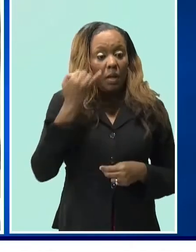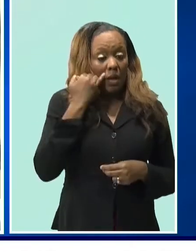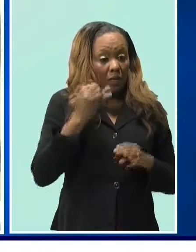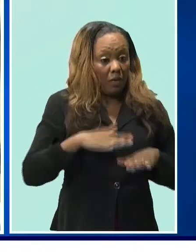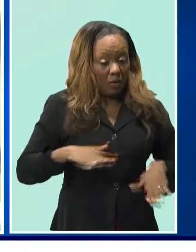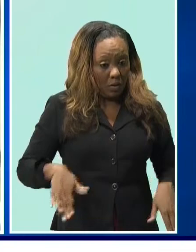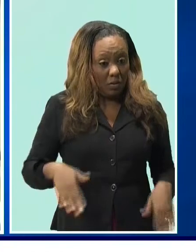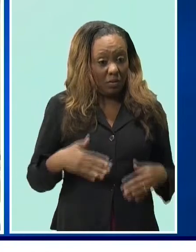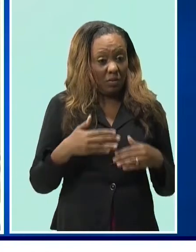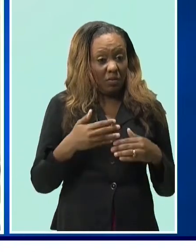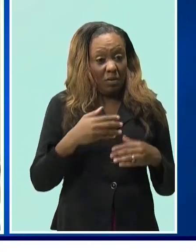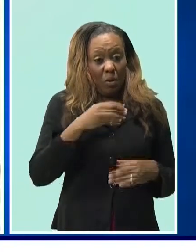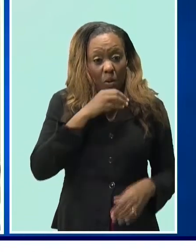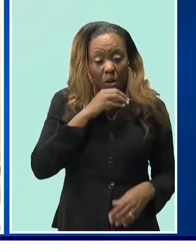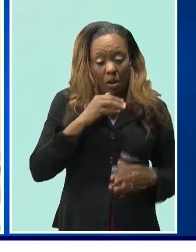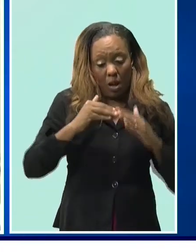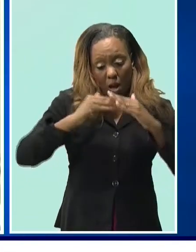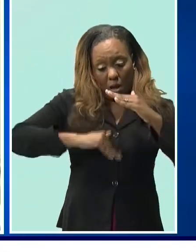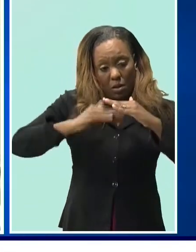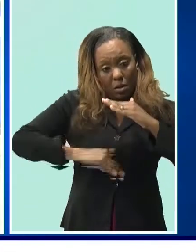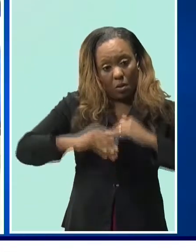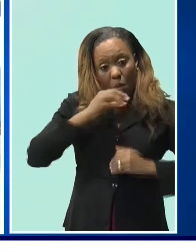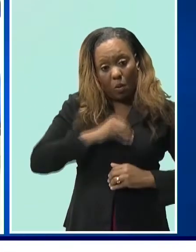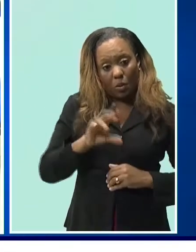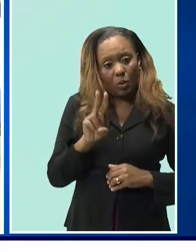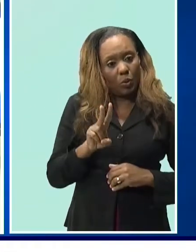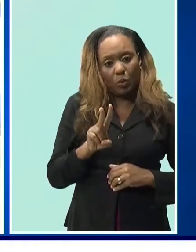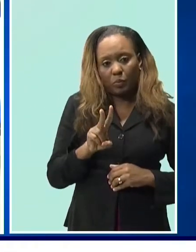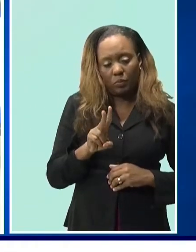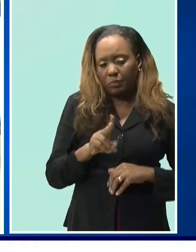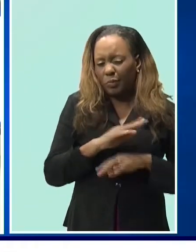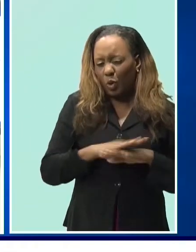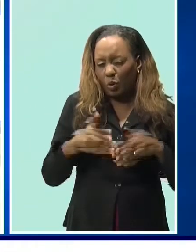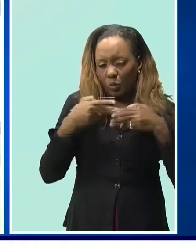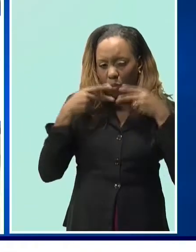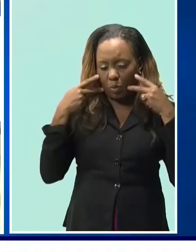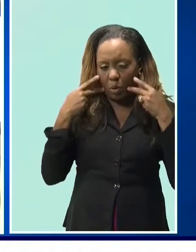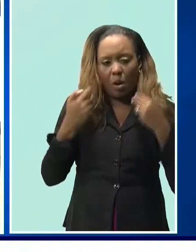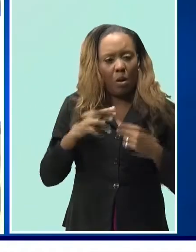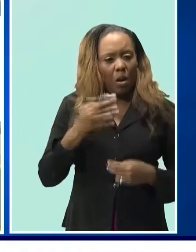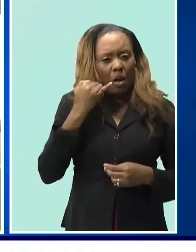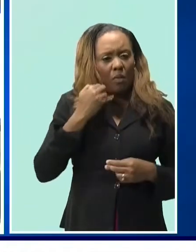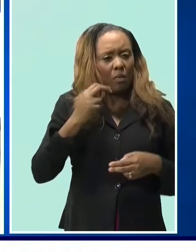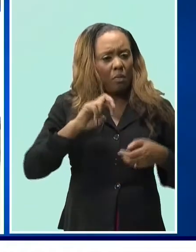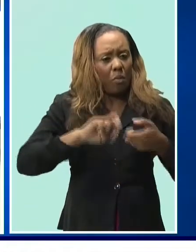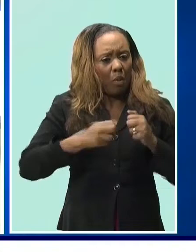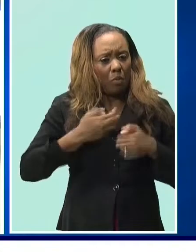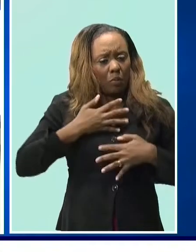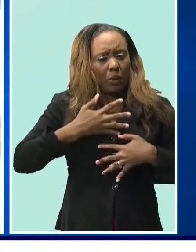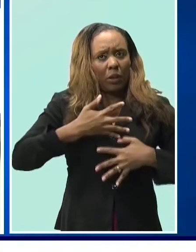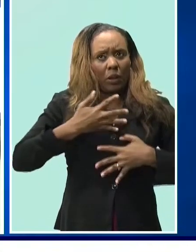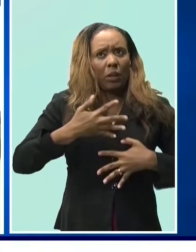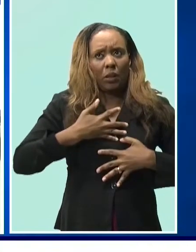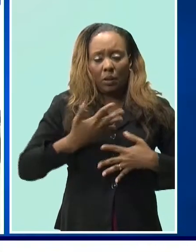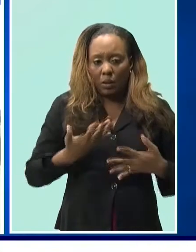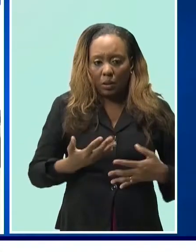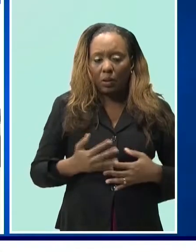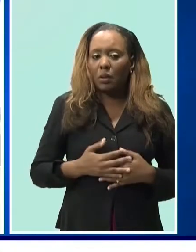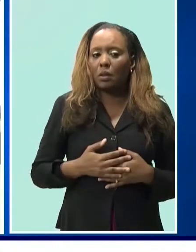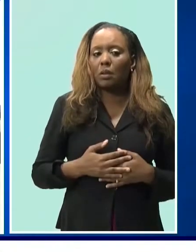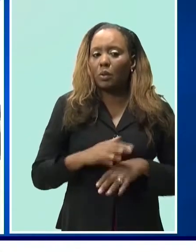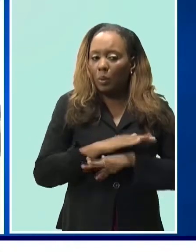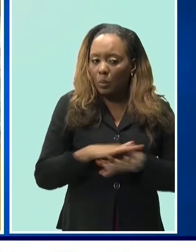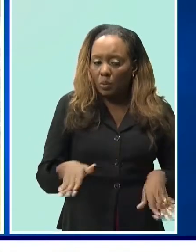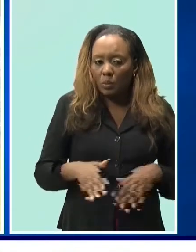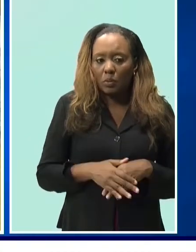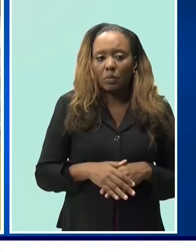has trouble breathing or is unconscious. Even if you do not feel ill, you should still wear a mask in public